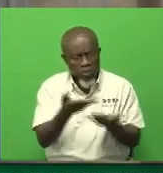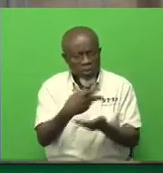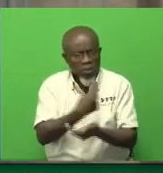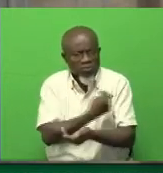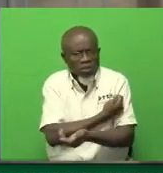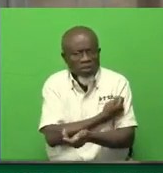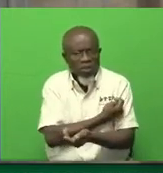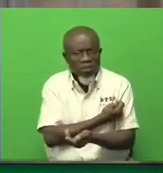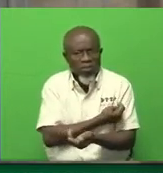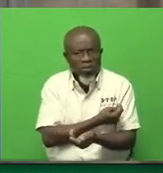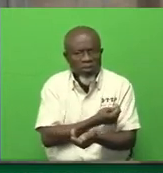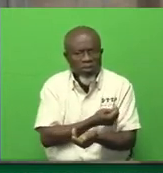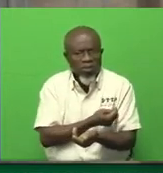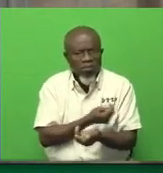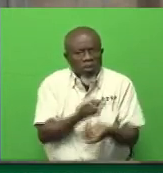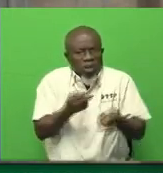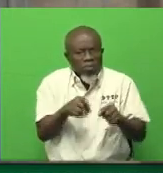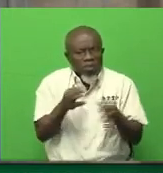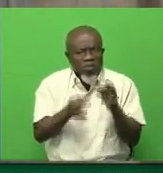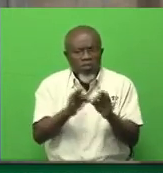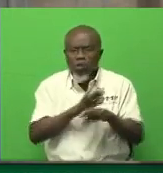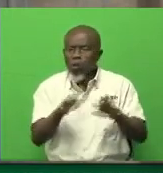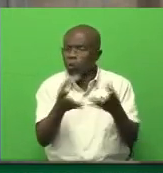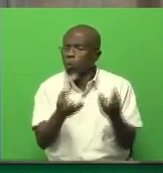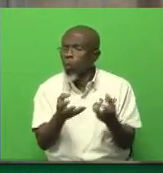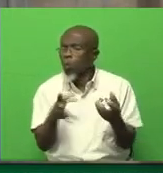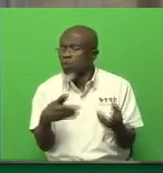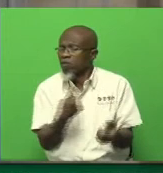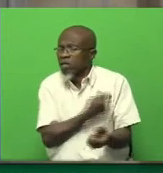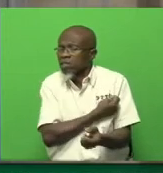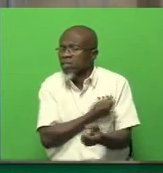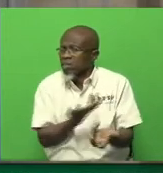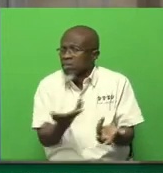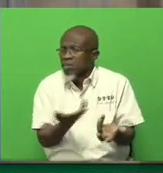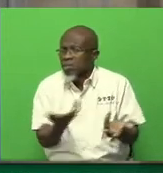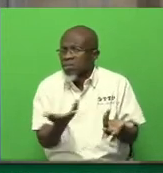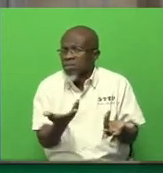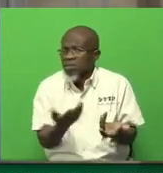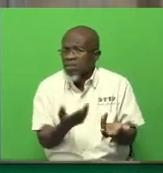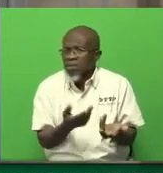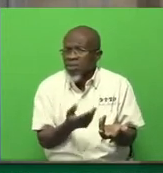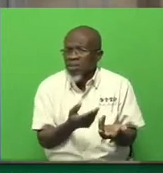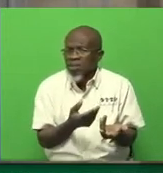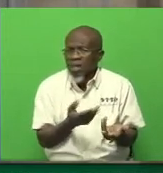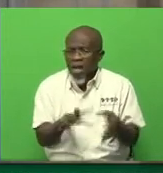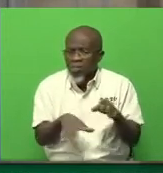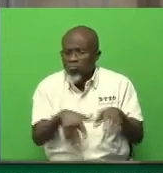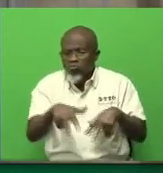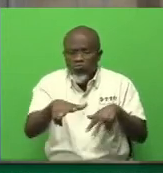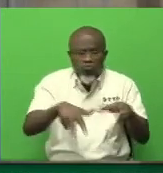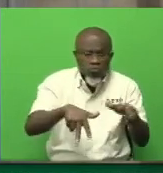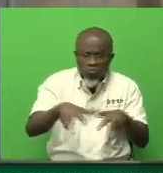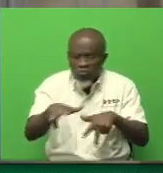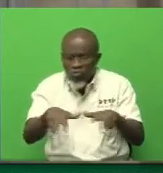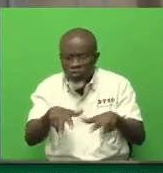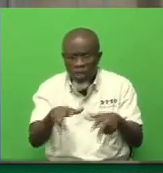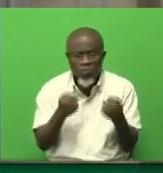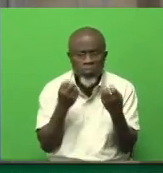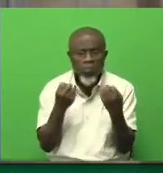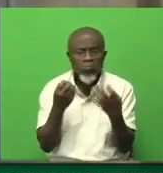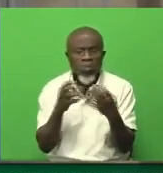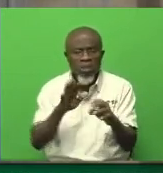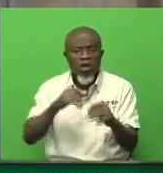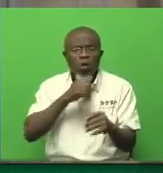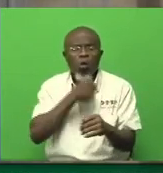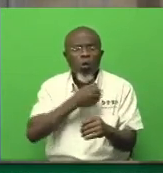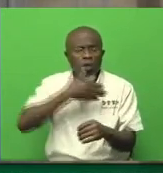you don't want a vaccine there are there many positions just don't want a vaccine I move around my constituency and many elderly persons when